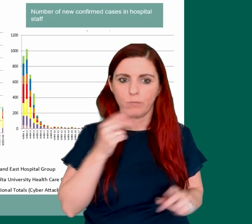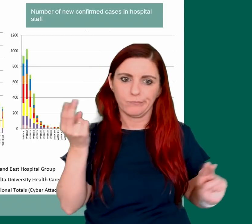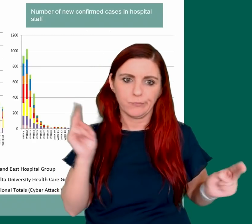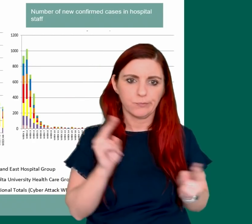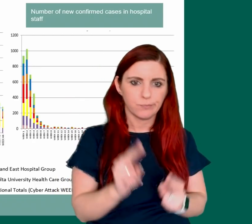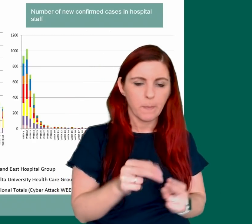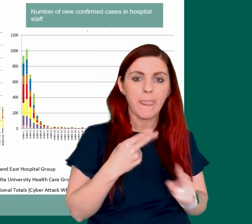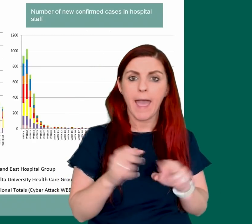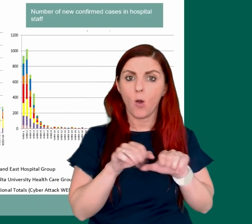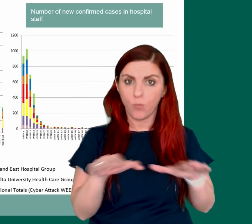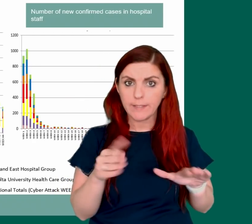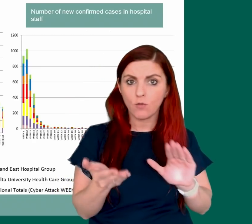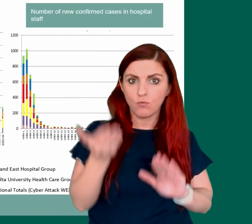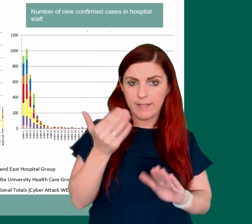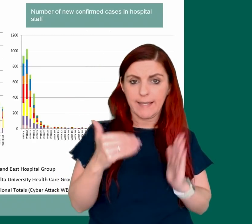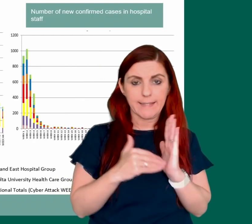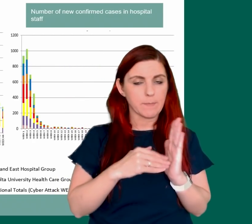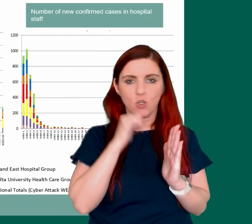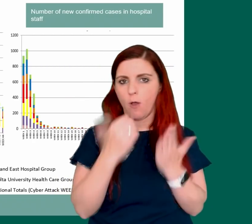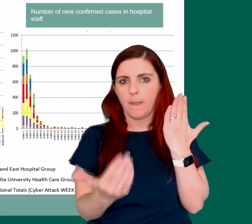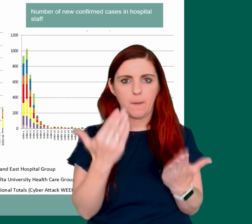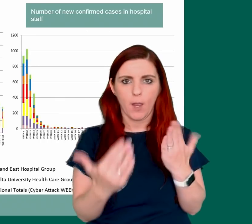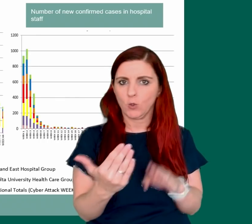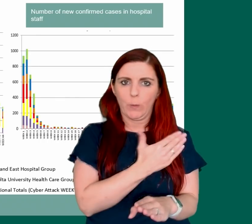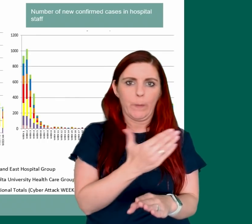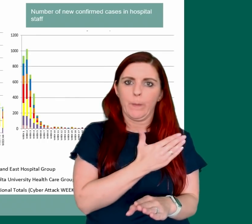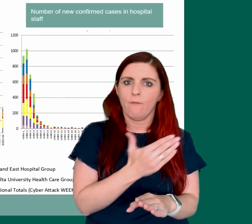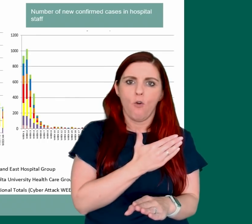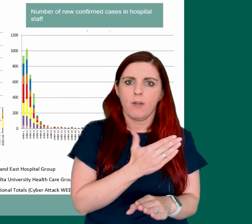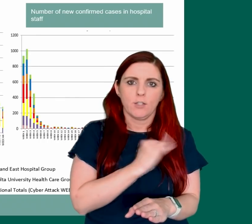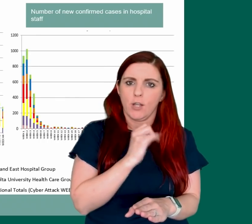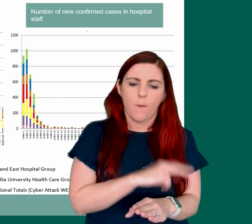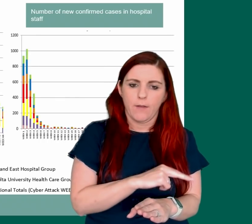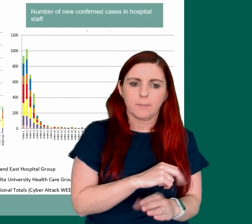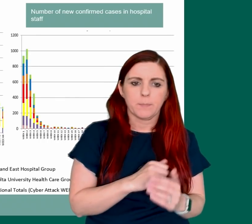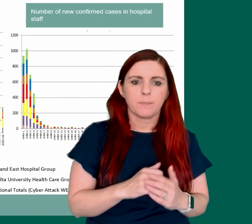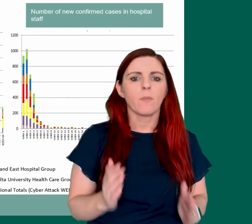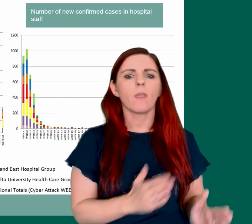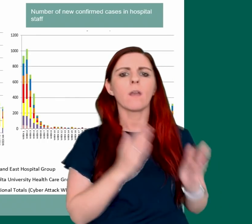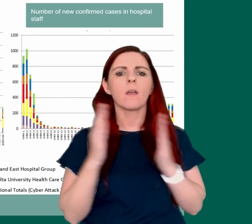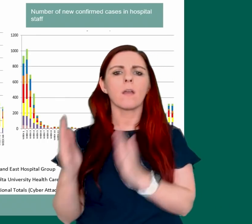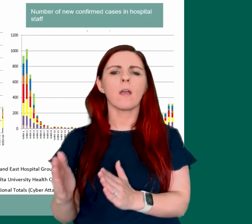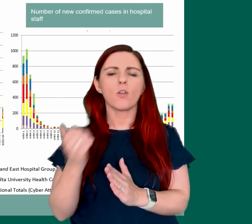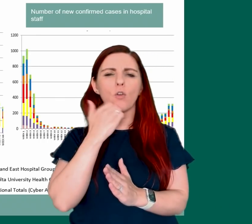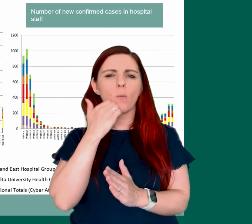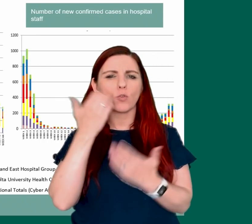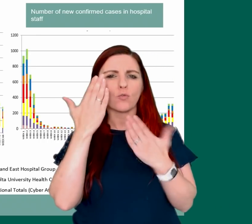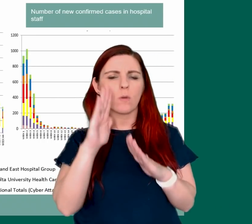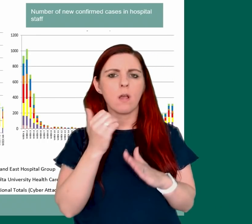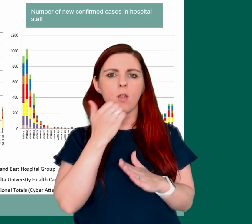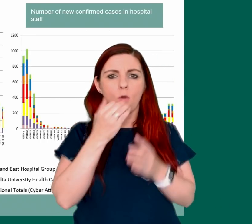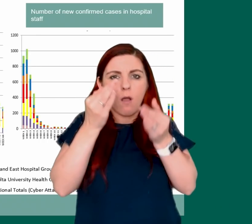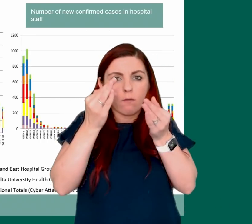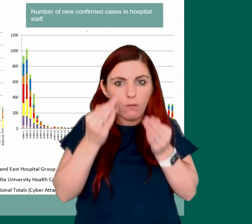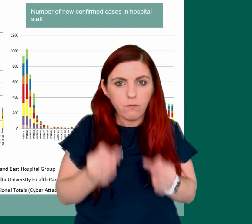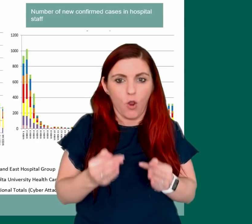but nothing like the levels we see broken down by hospital group on the left-hand side. On the right-hand side, that graph shows the number of confirmed cases